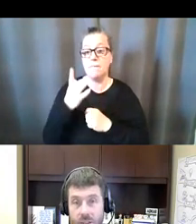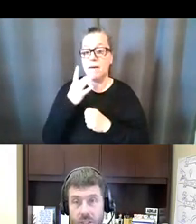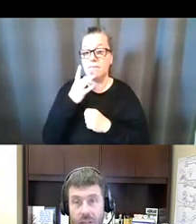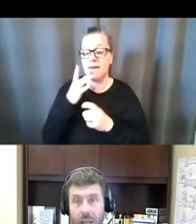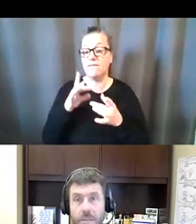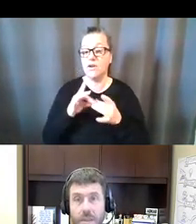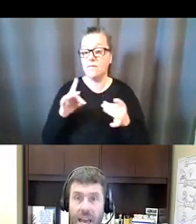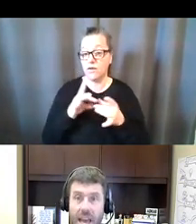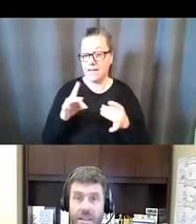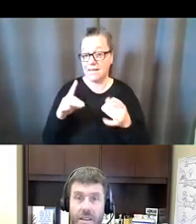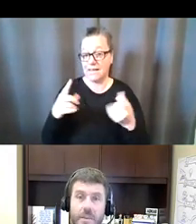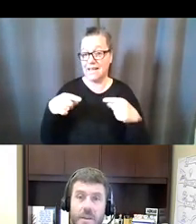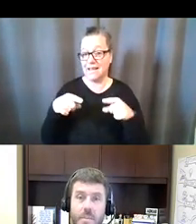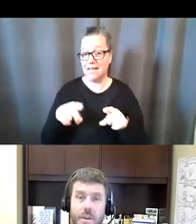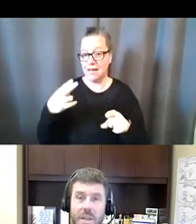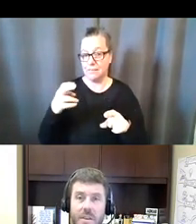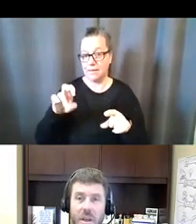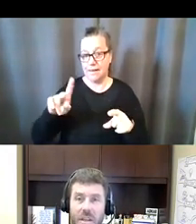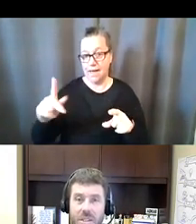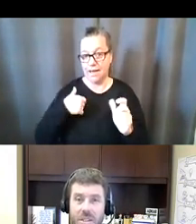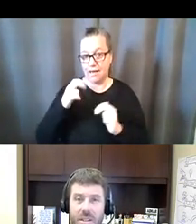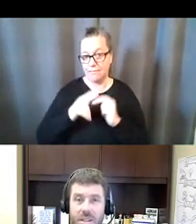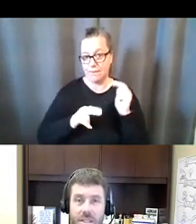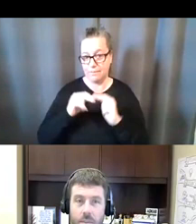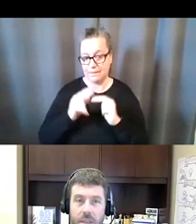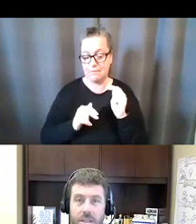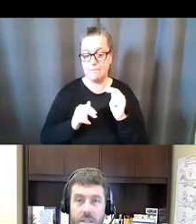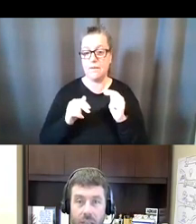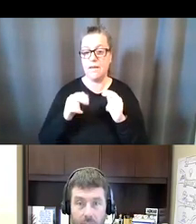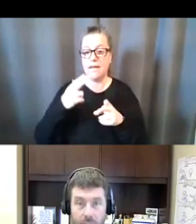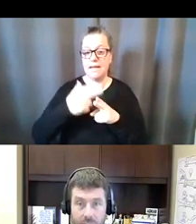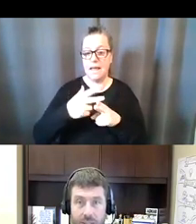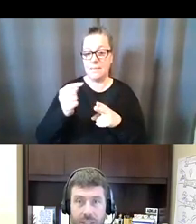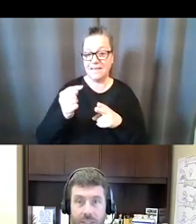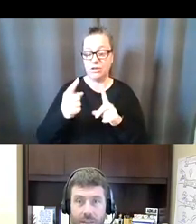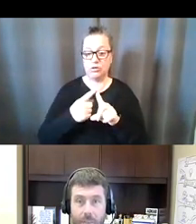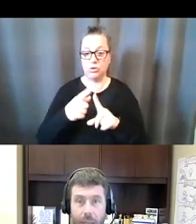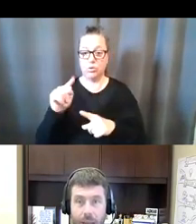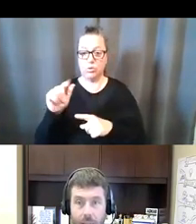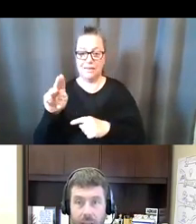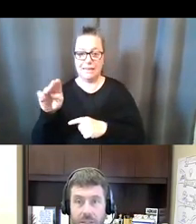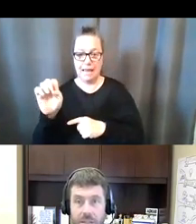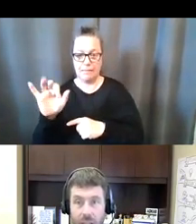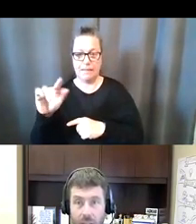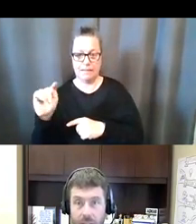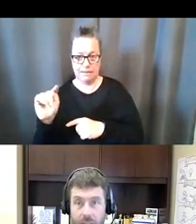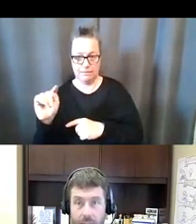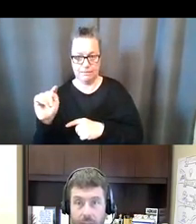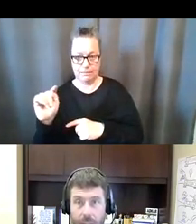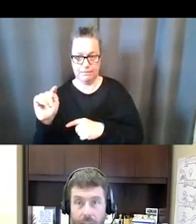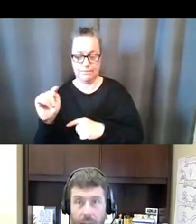phrases, it's an alignment hack that I've been building over the last year, is name it to tame it. Name it to tame